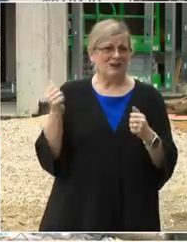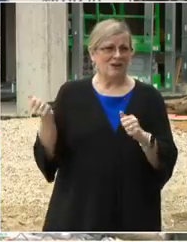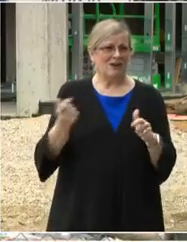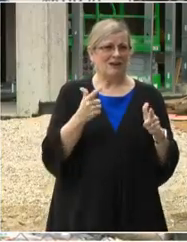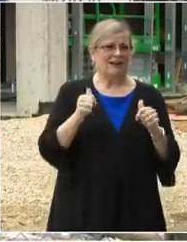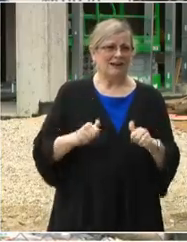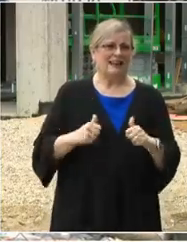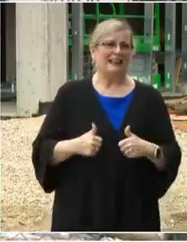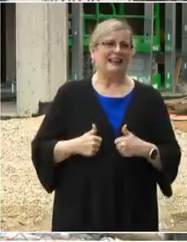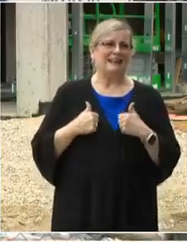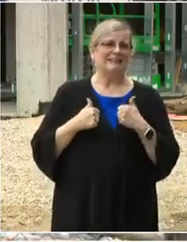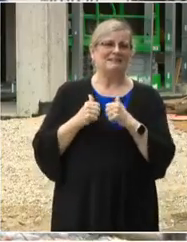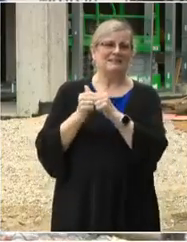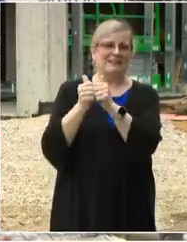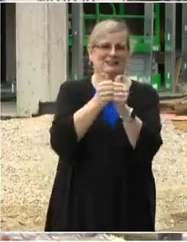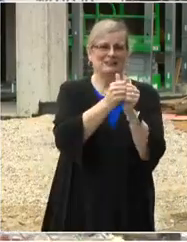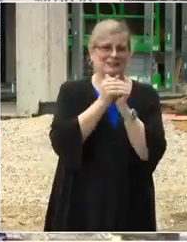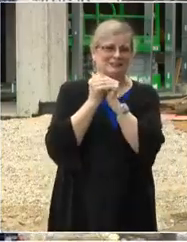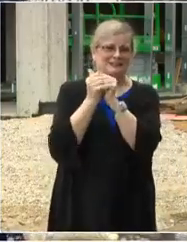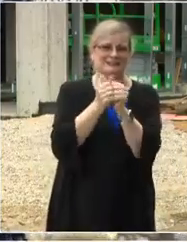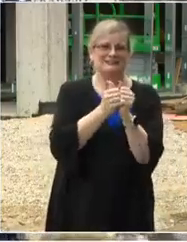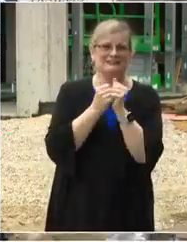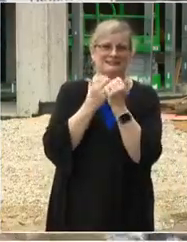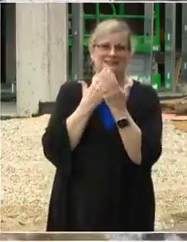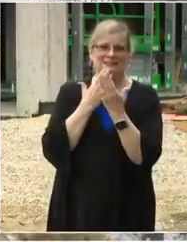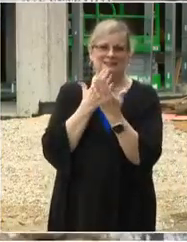together. Thank you.